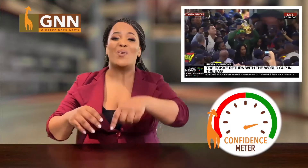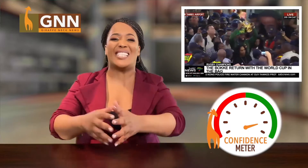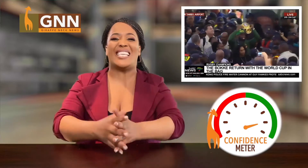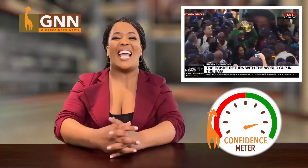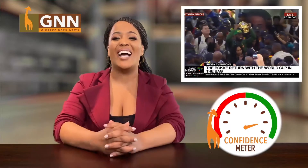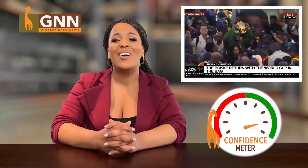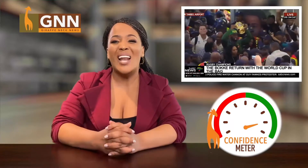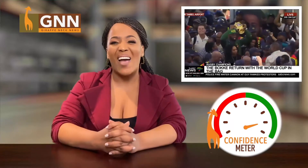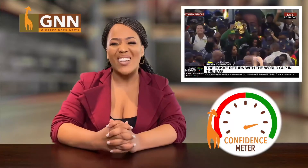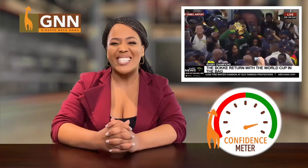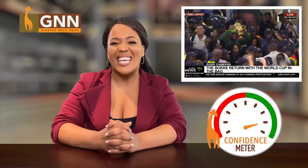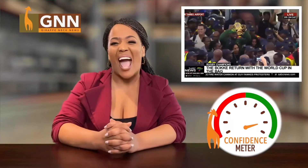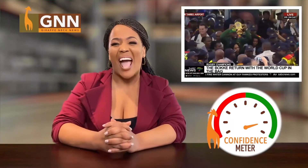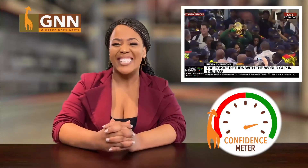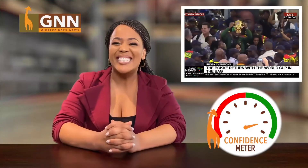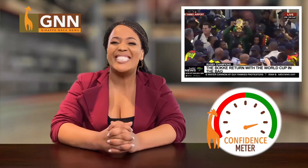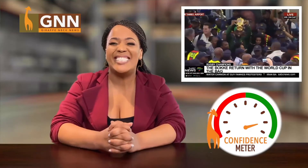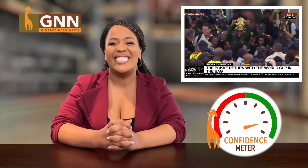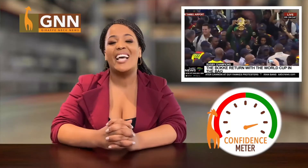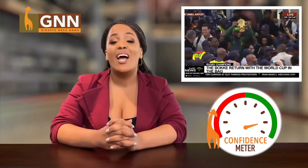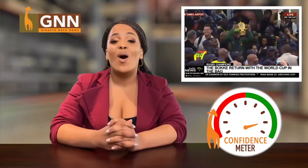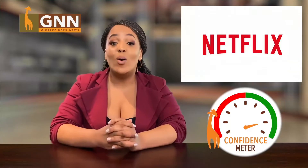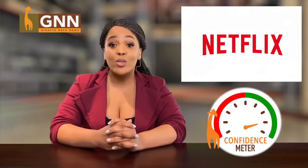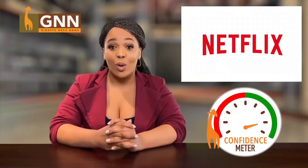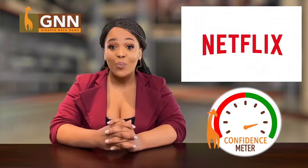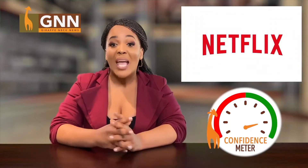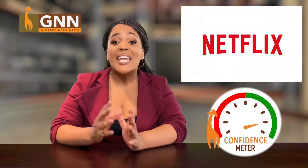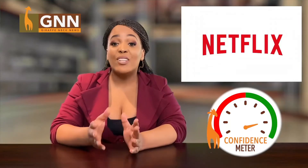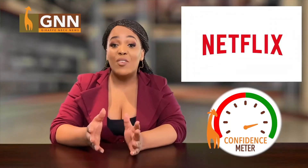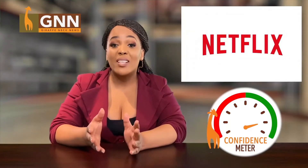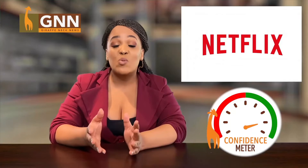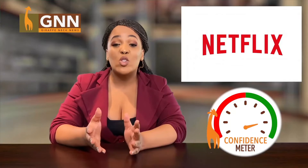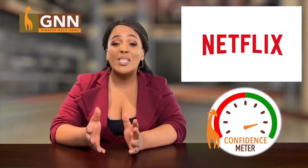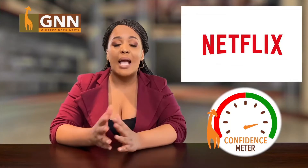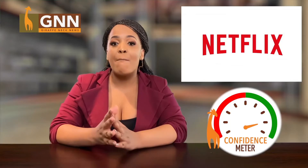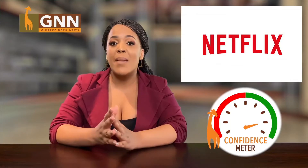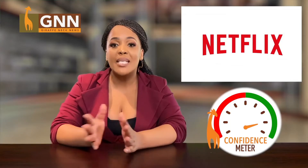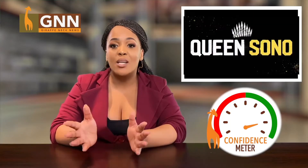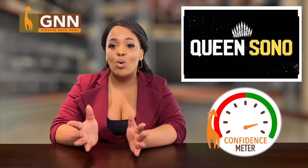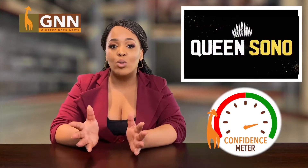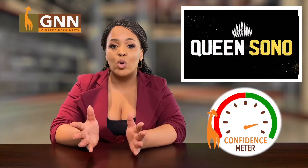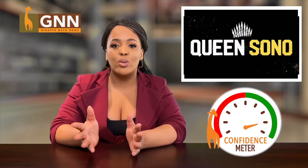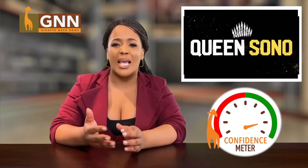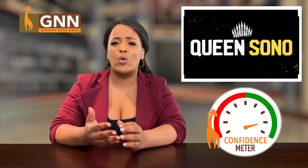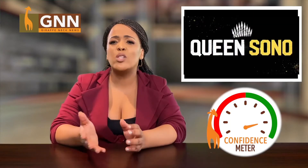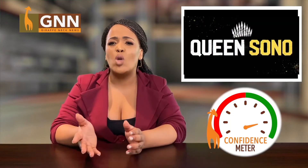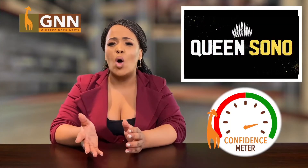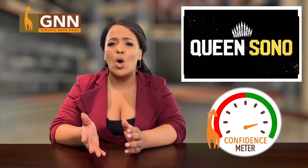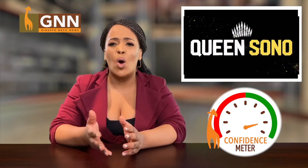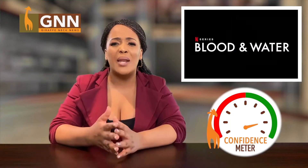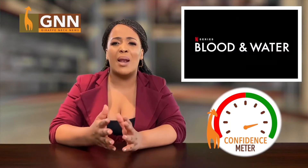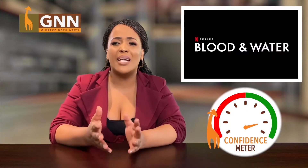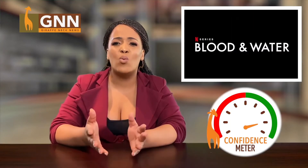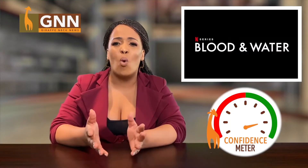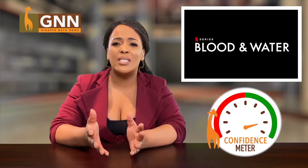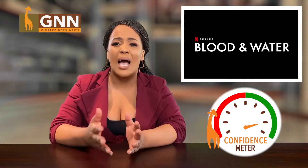that one, we'd see ya. We love you, see ya. Also, Netflix is producing amazing local shows like Queen